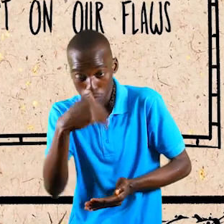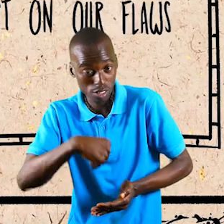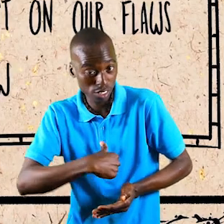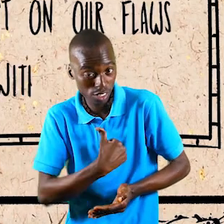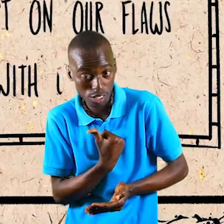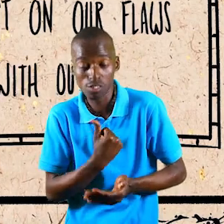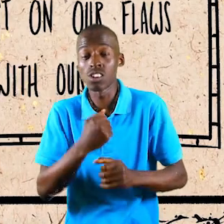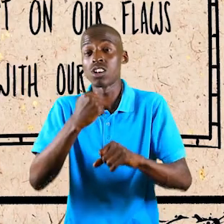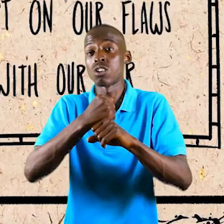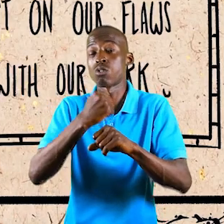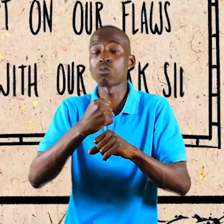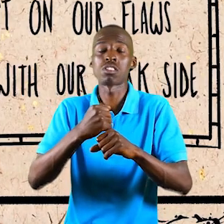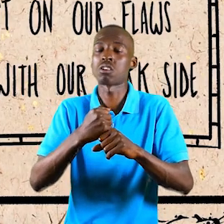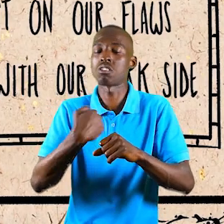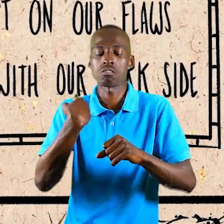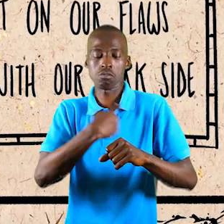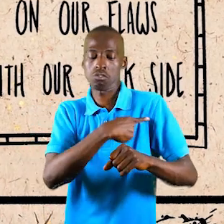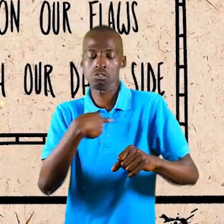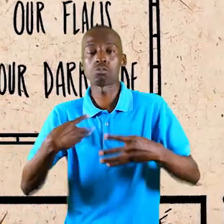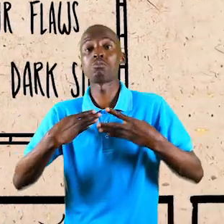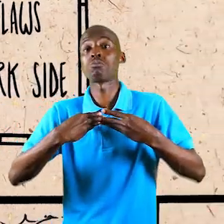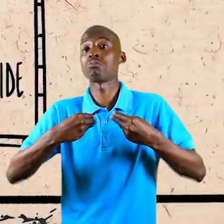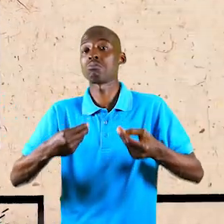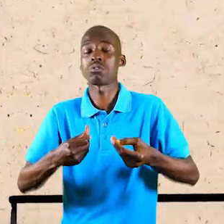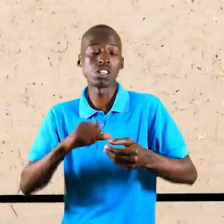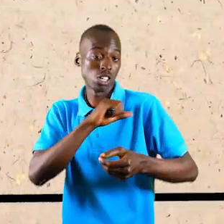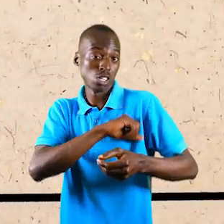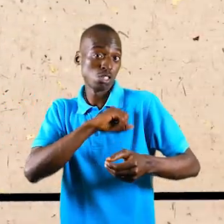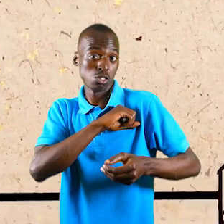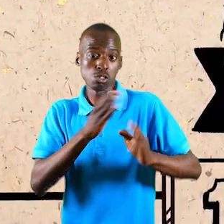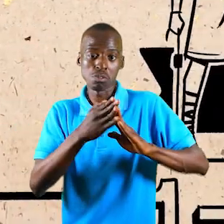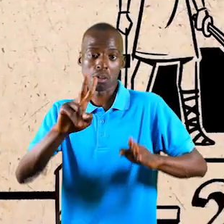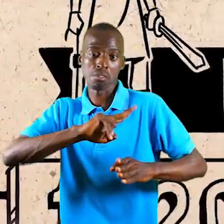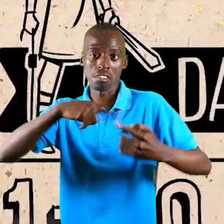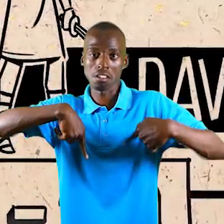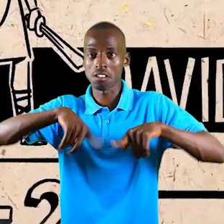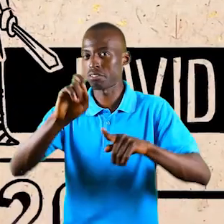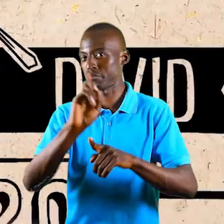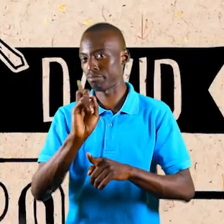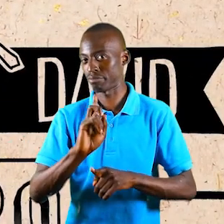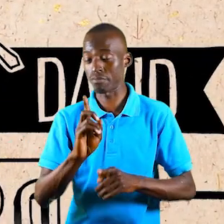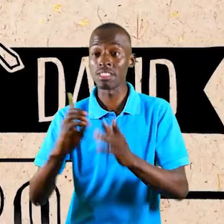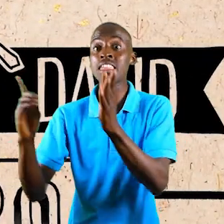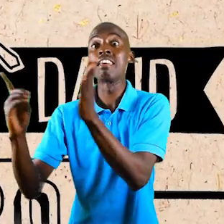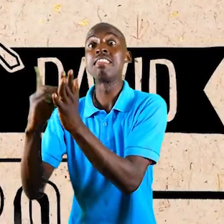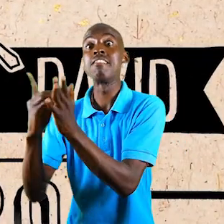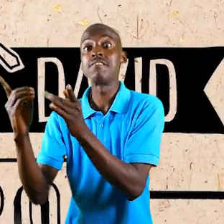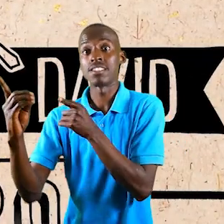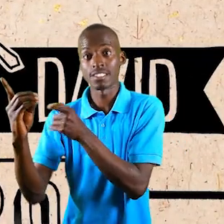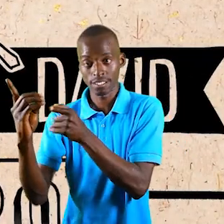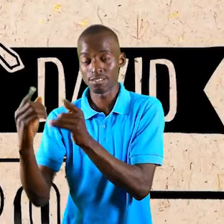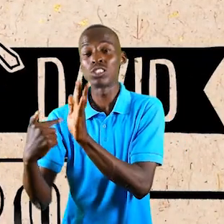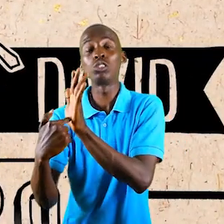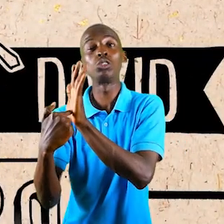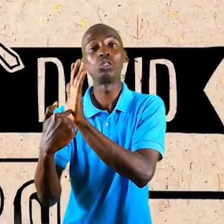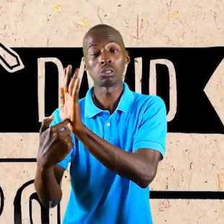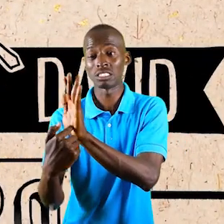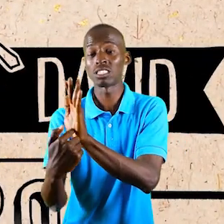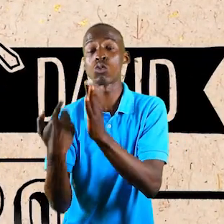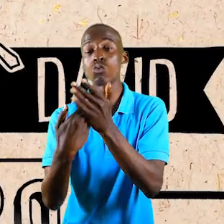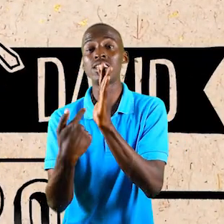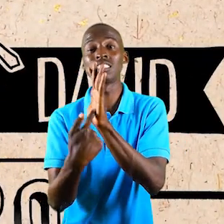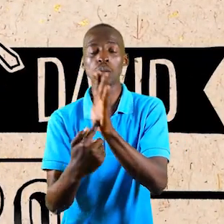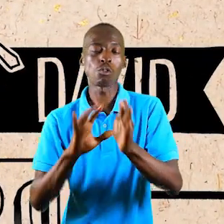and deal with our dark side so that Saul's story doesn't become ours. David, on the other hand, is presented as an example